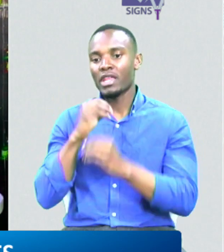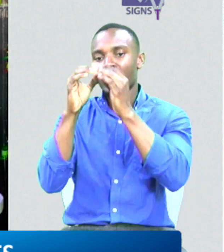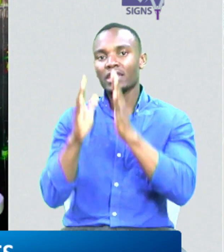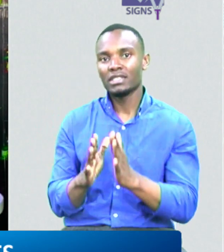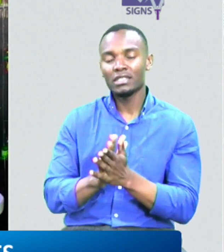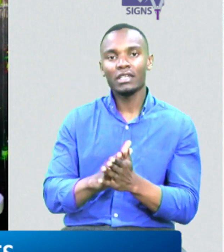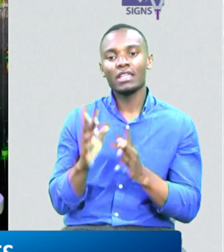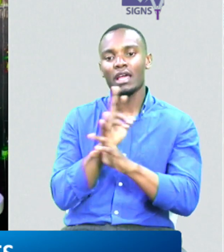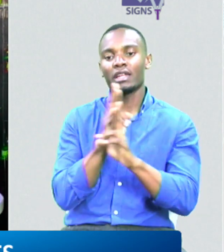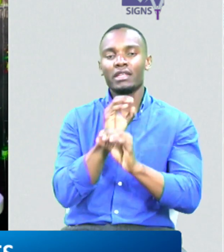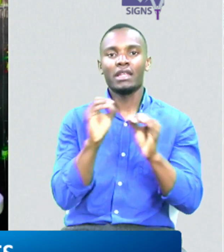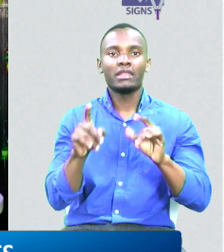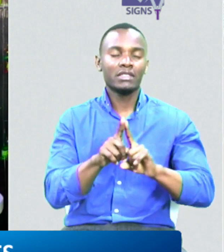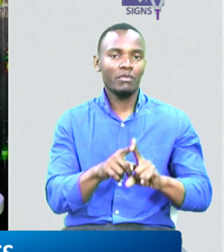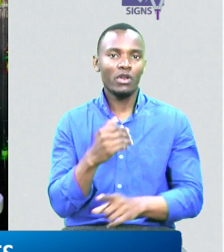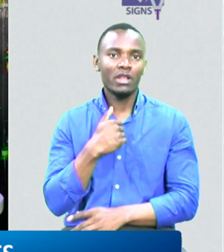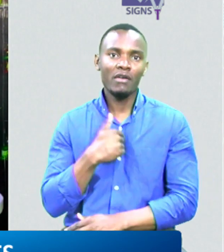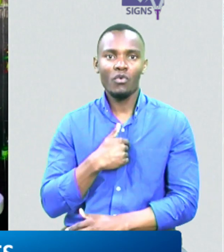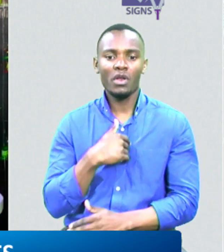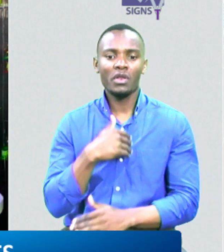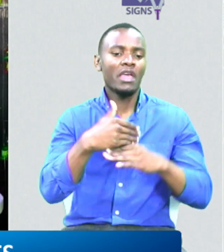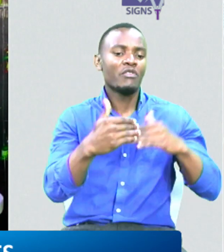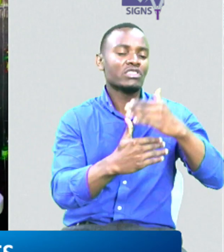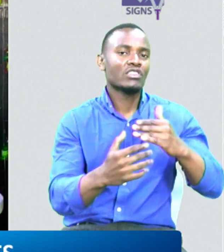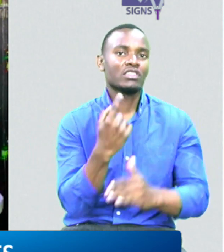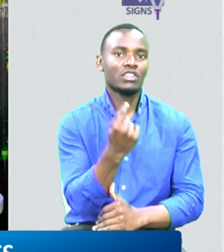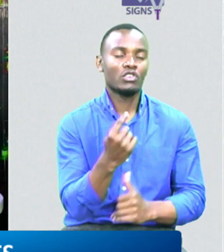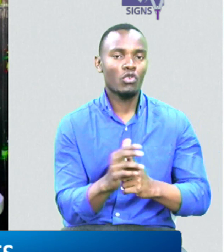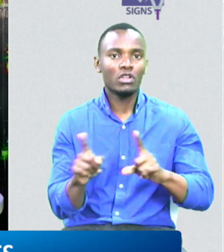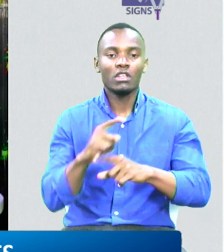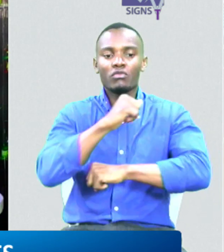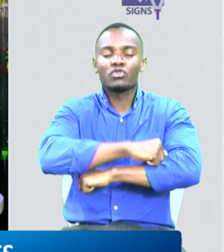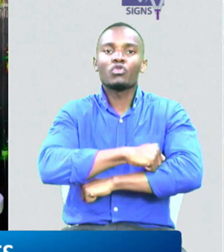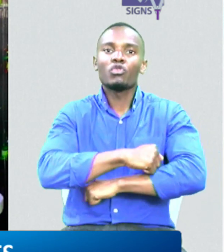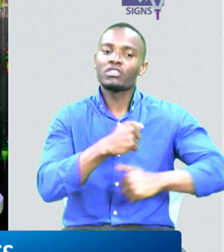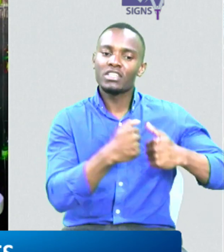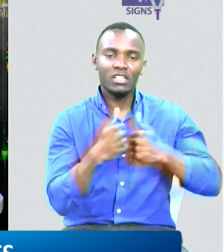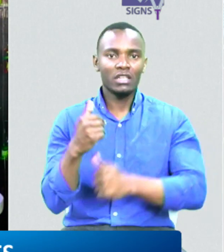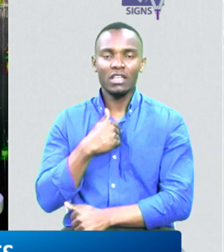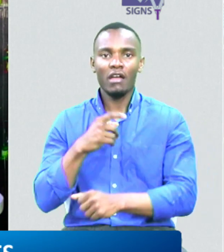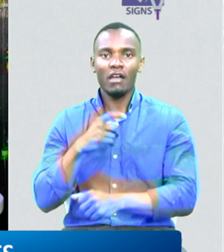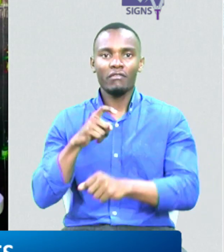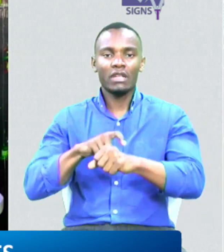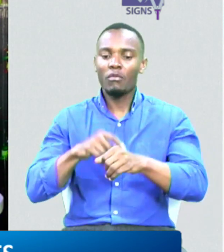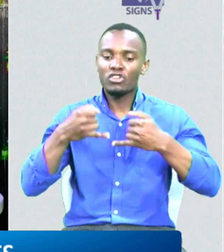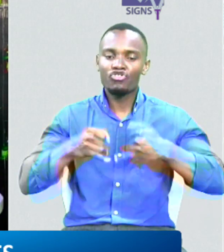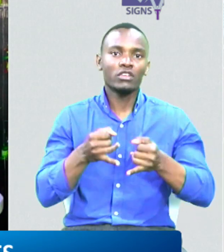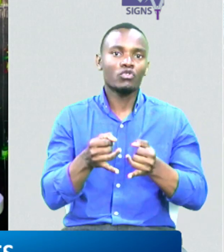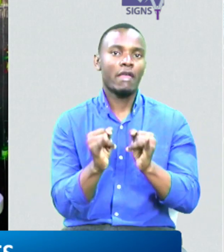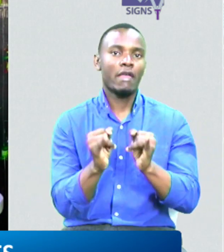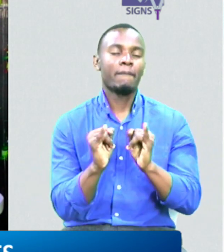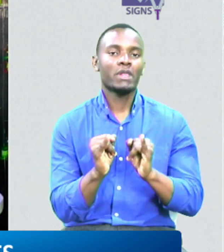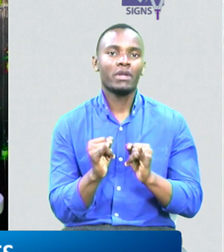name secondary from junior and senior levels of education for the basic level of education. Now, the changes